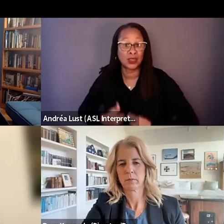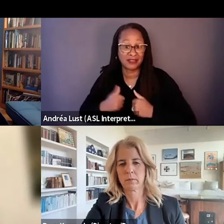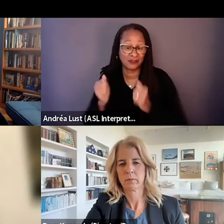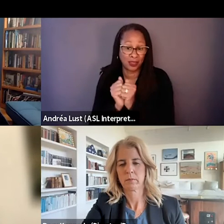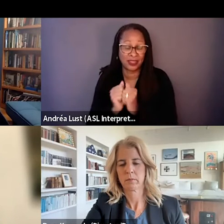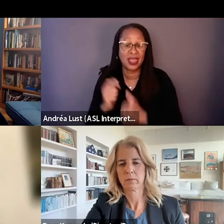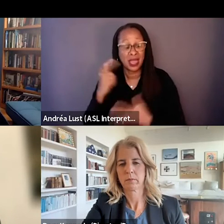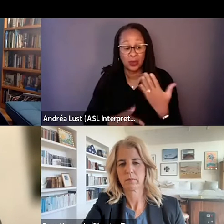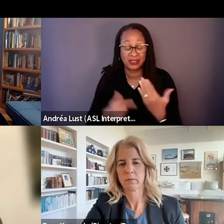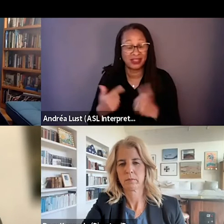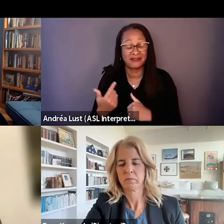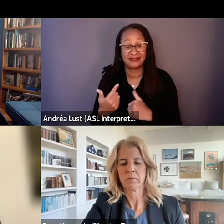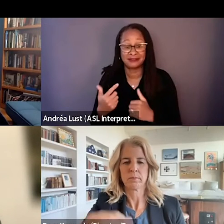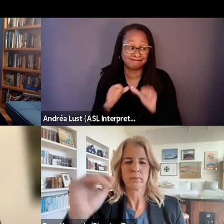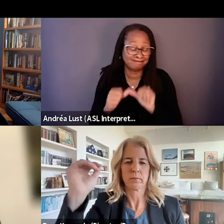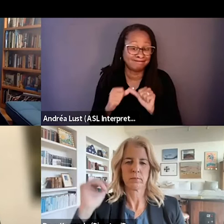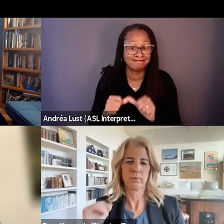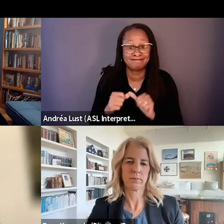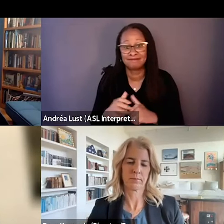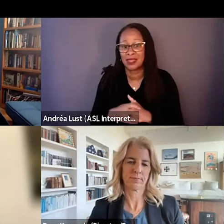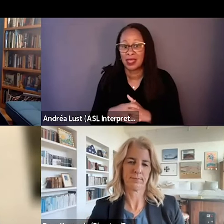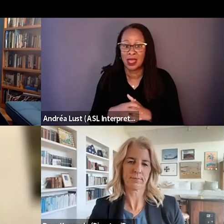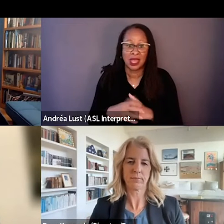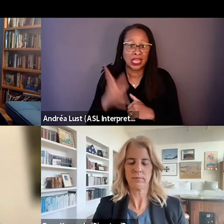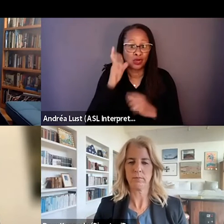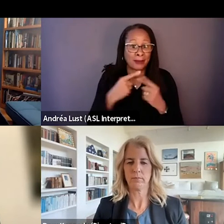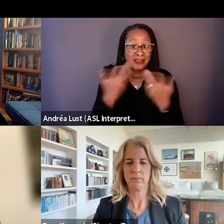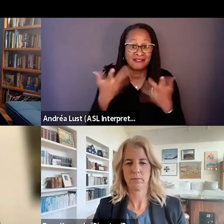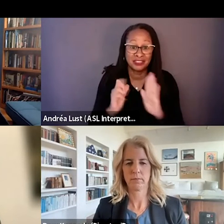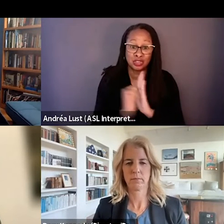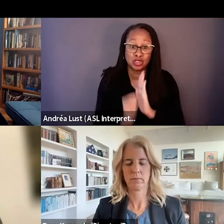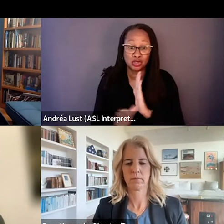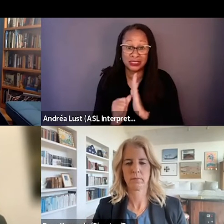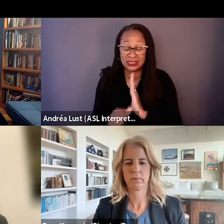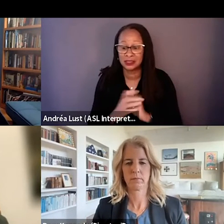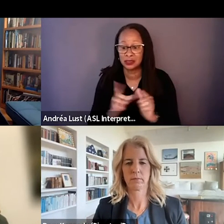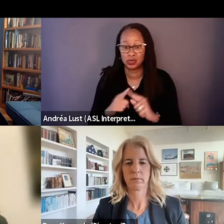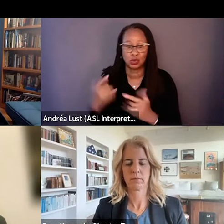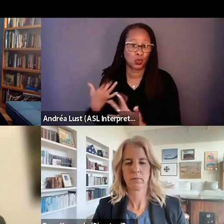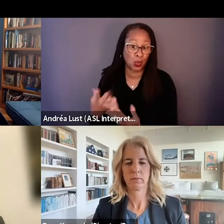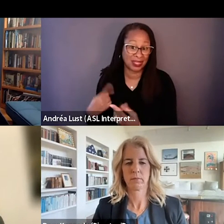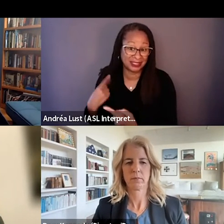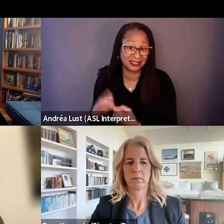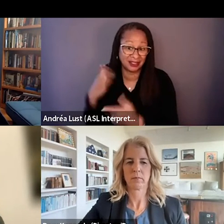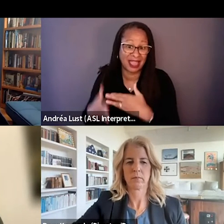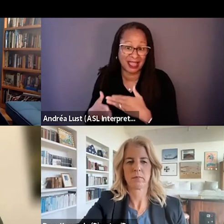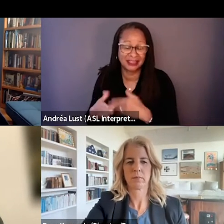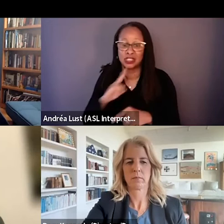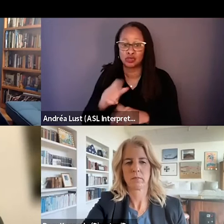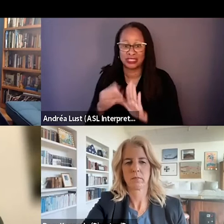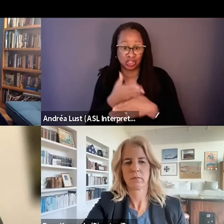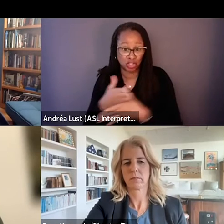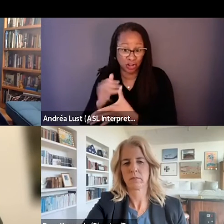what they've sustained and hearing about the surgeries they've went through, I think to wait until the end to really kind of